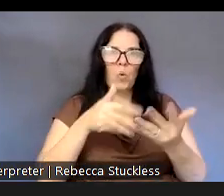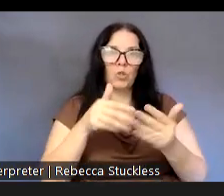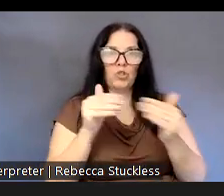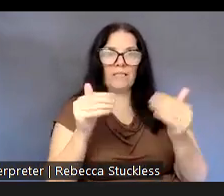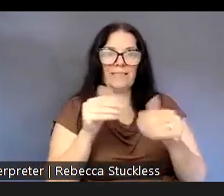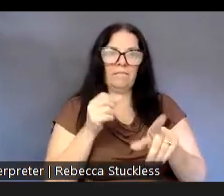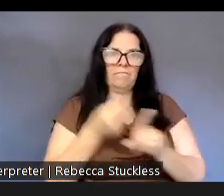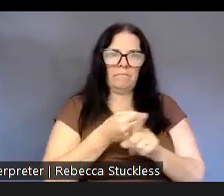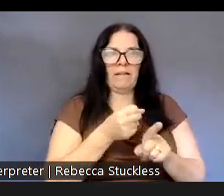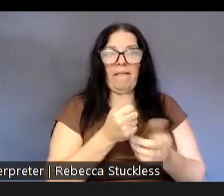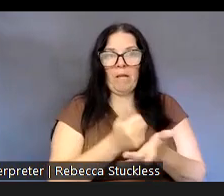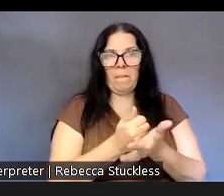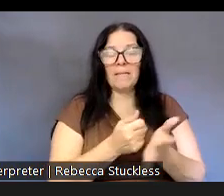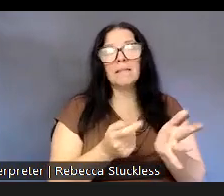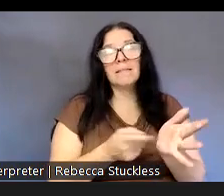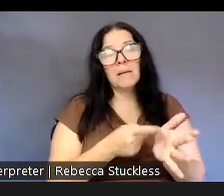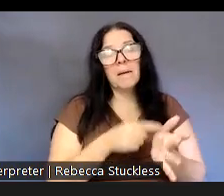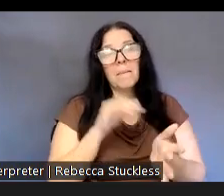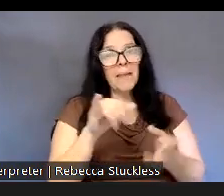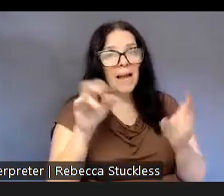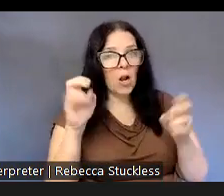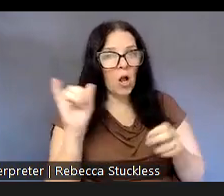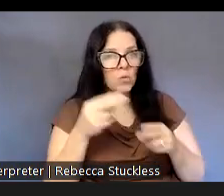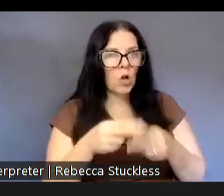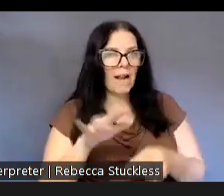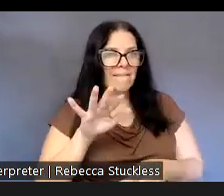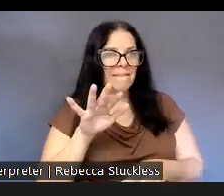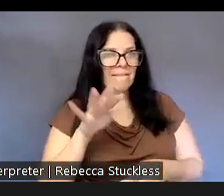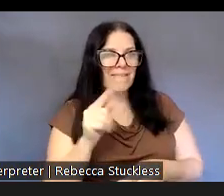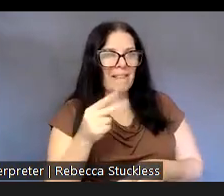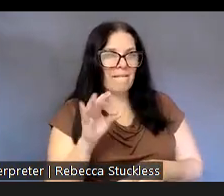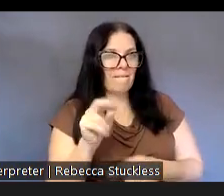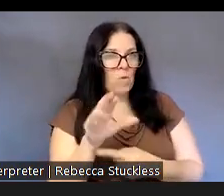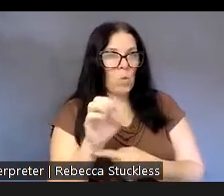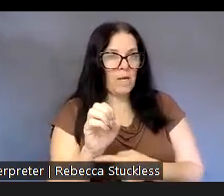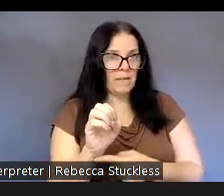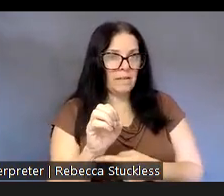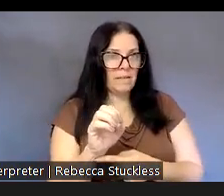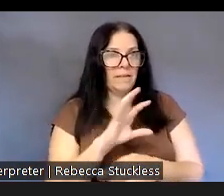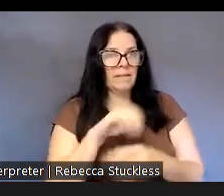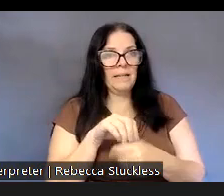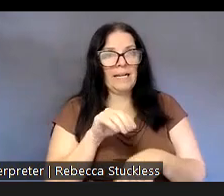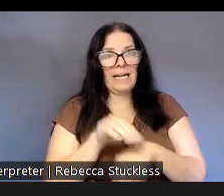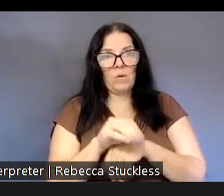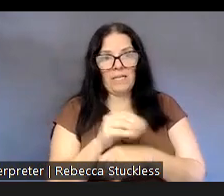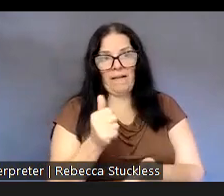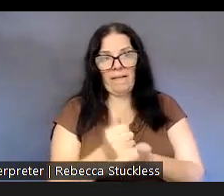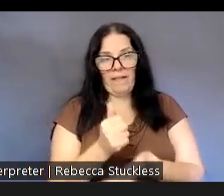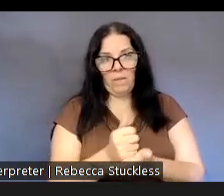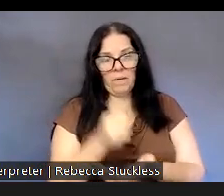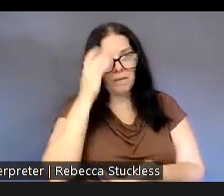has sometimes been called the fifth force in counseling and therapy.